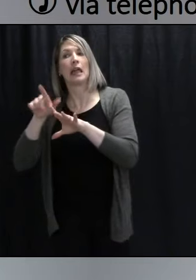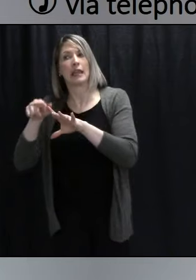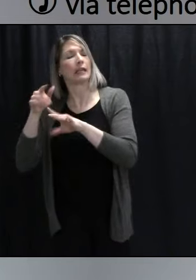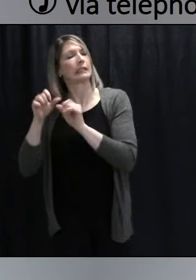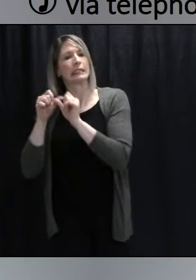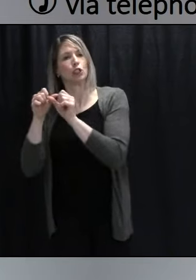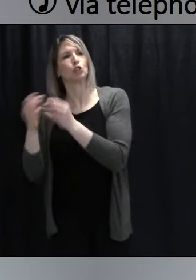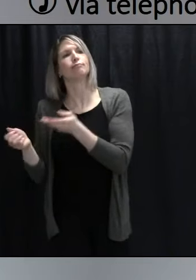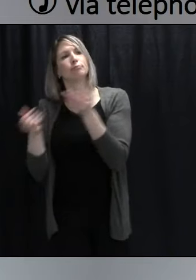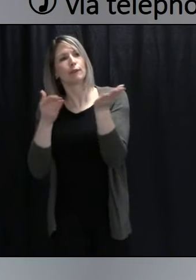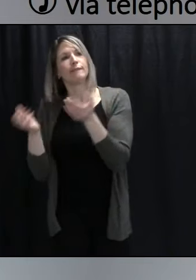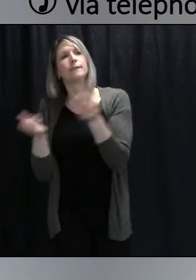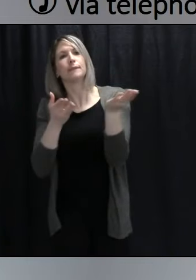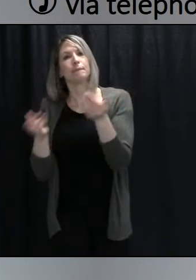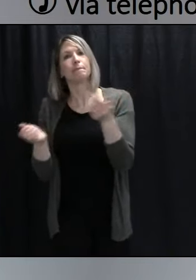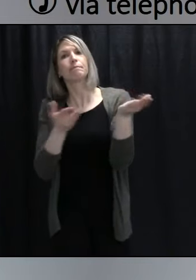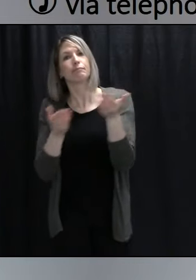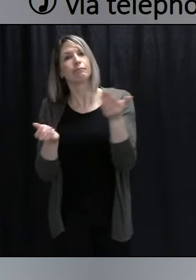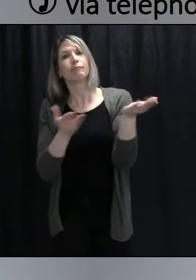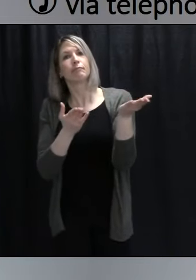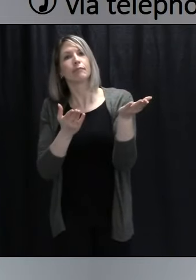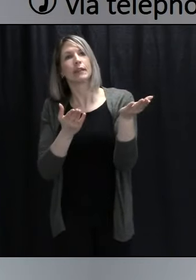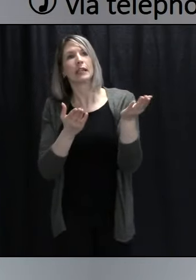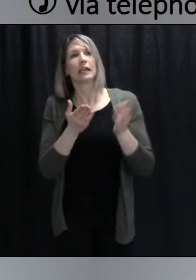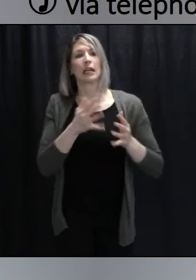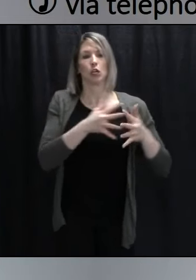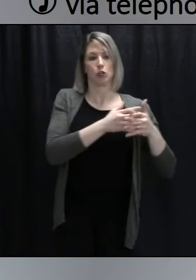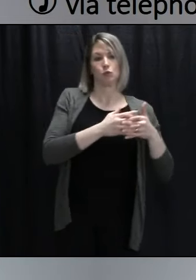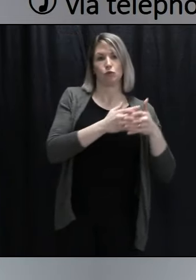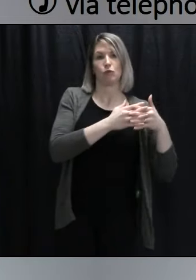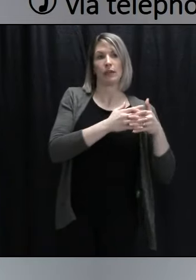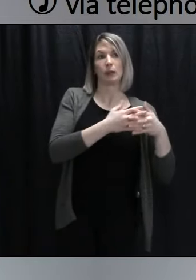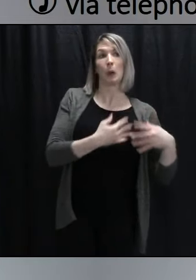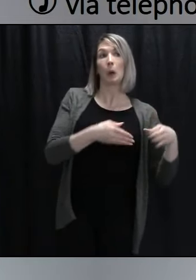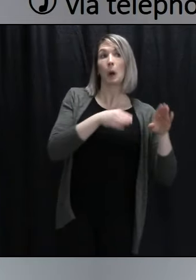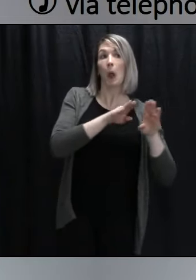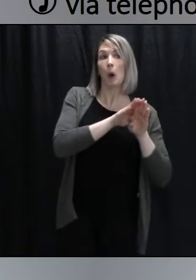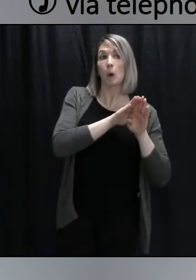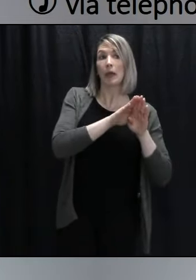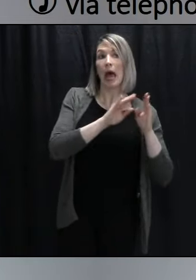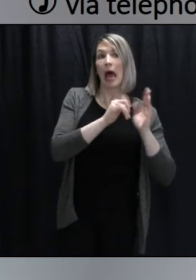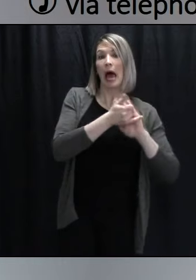their existing commitments. I couldn't tell you what the impact would be to